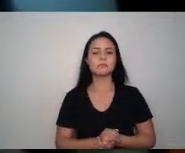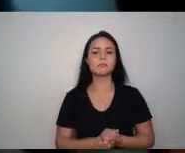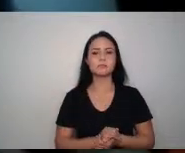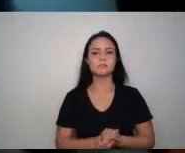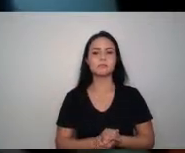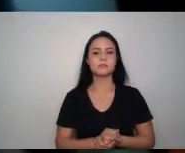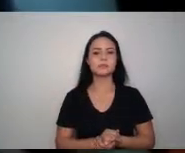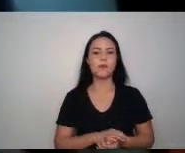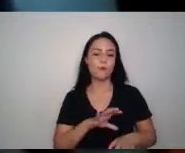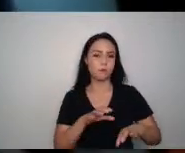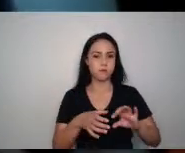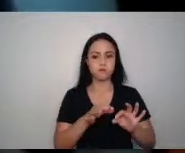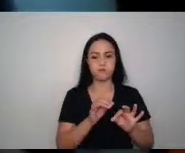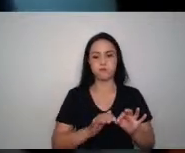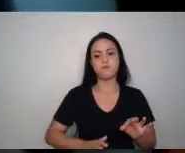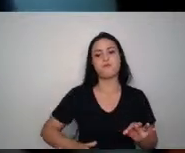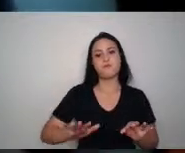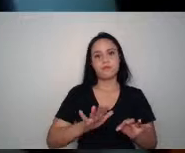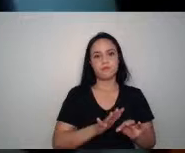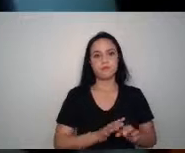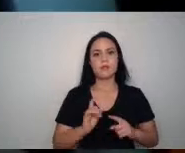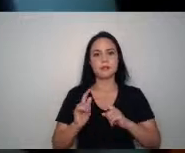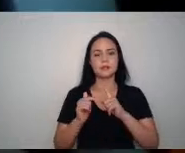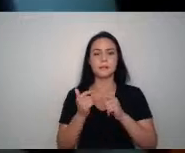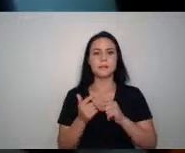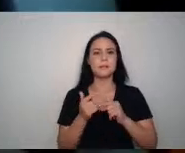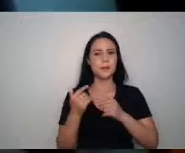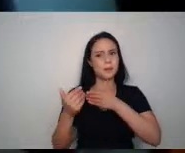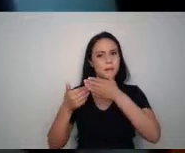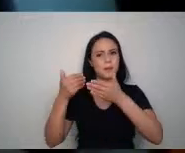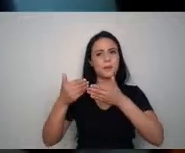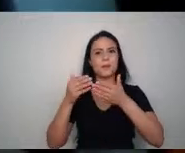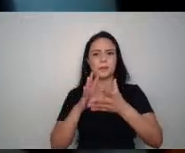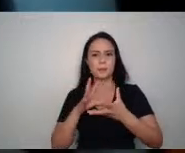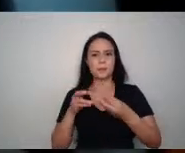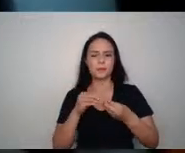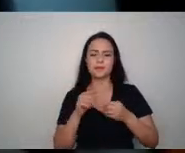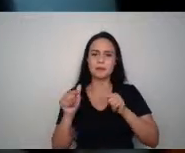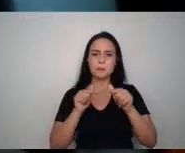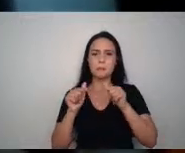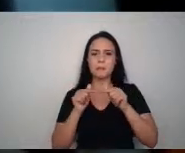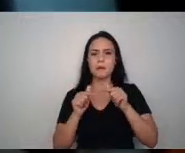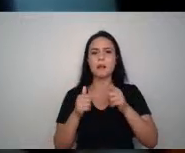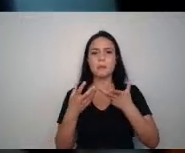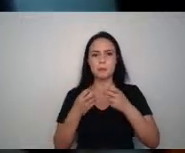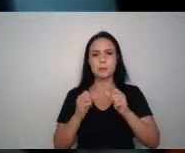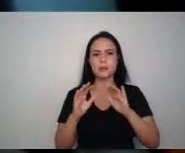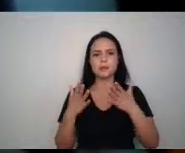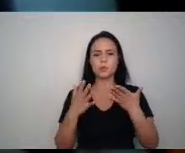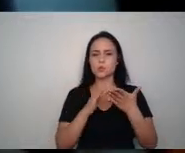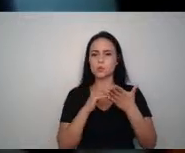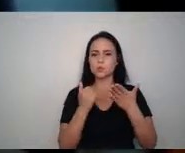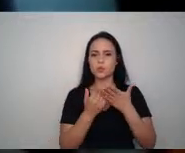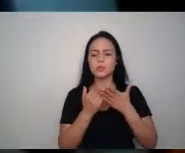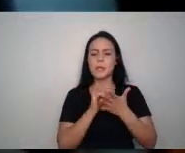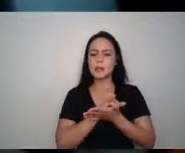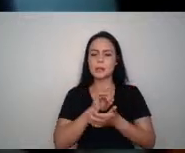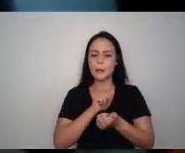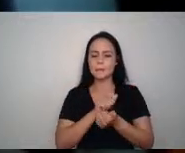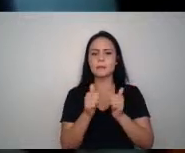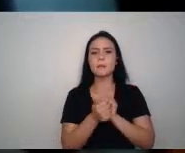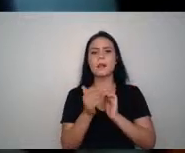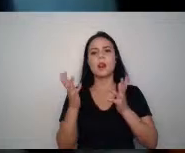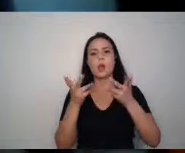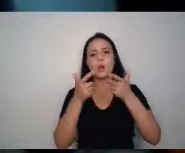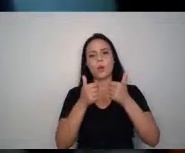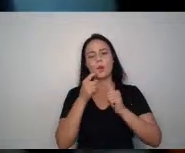healthcare and in work and education in general. And just later on, at the workforce. So